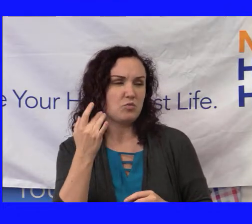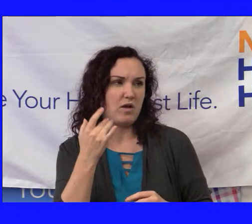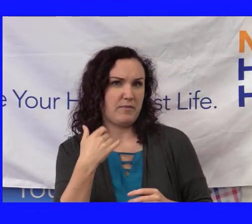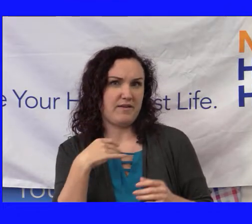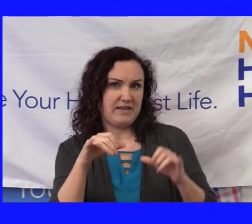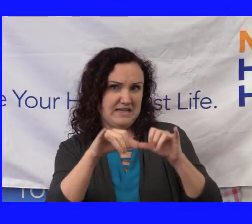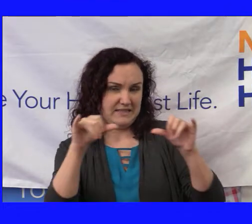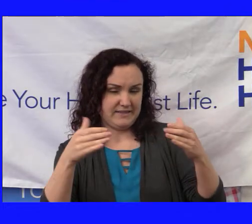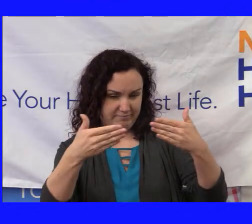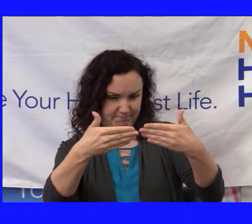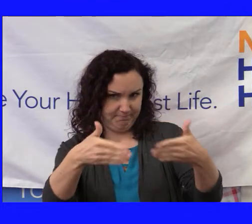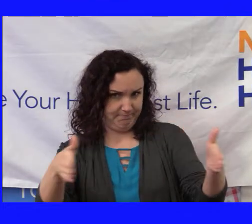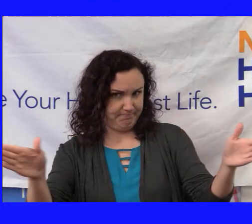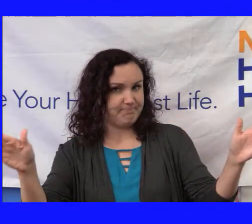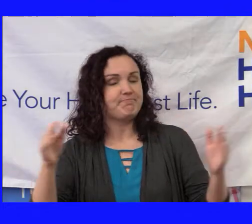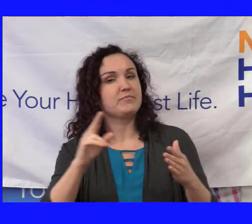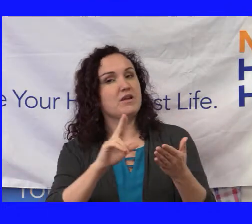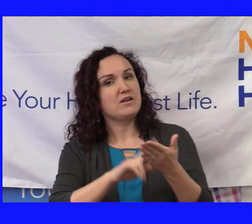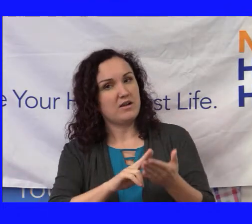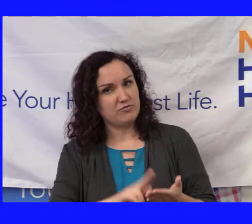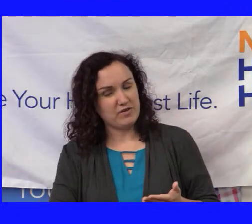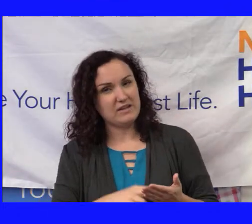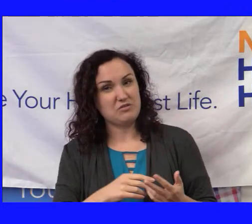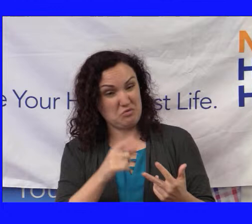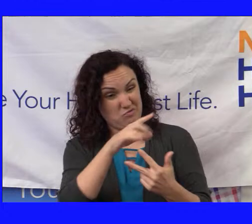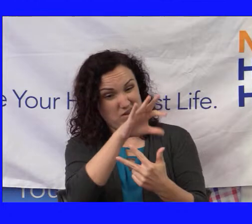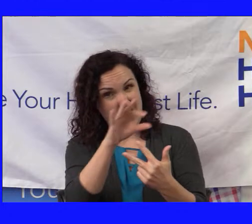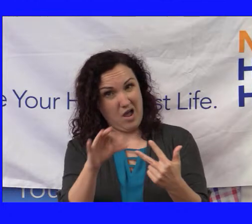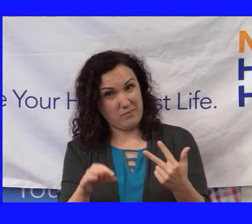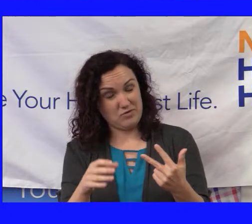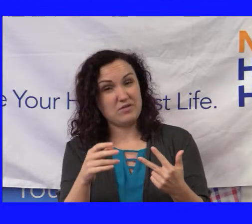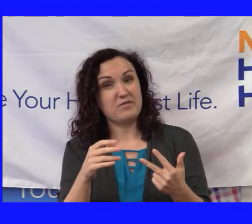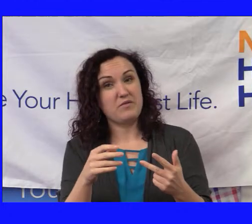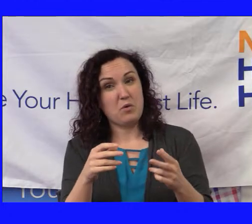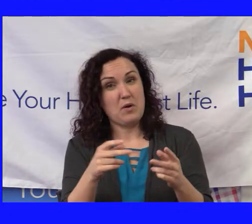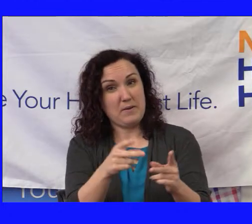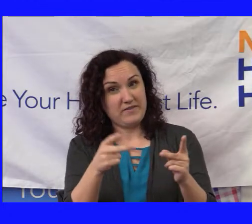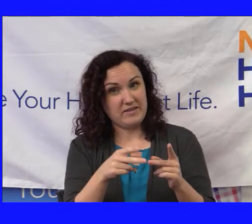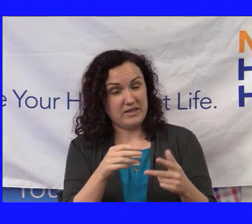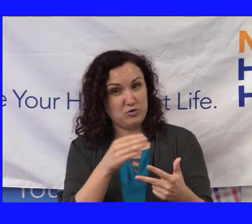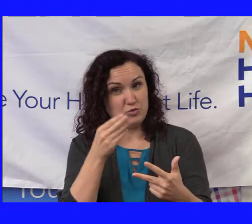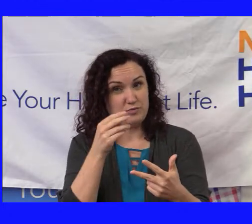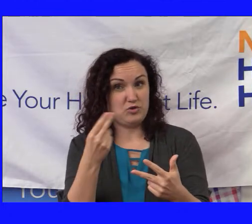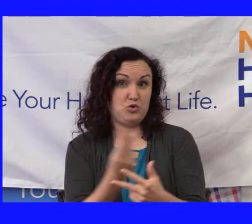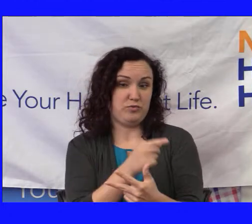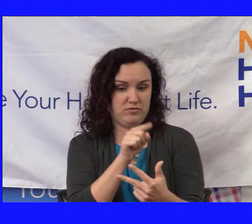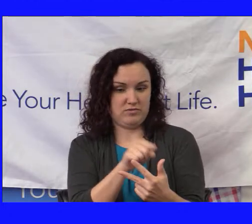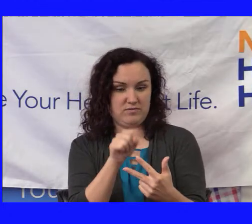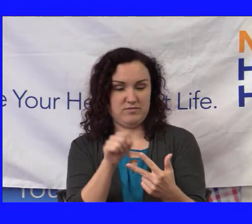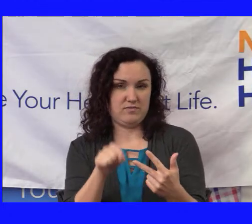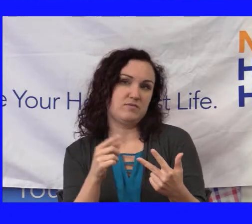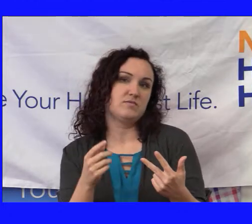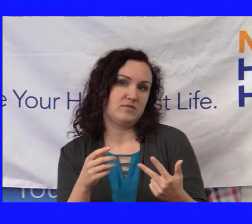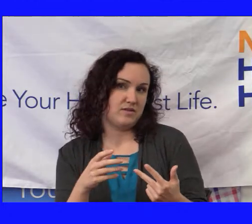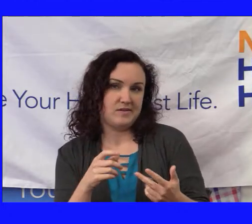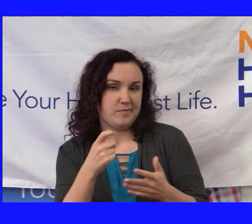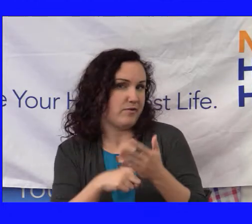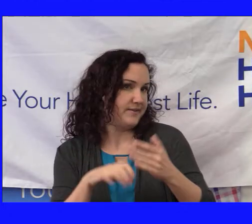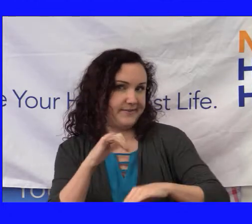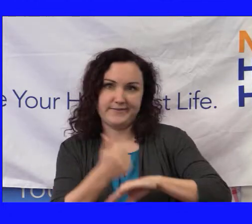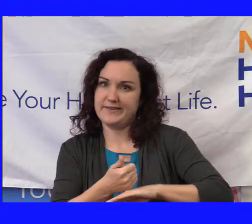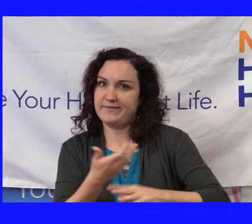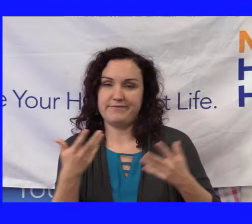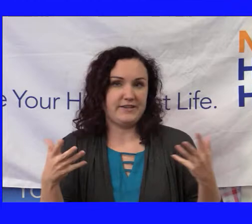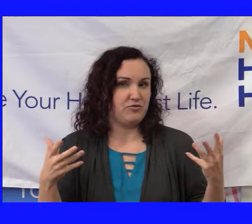as system-wide contracts. So there's 3 options for a facility to go to. The pricing's already